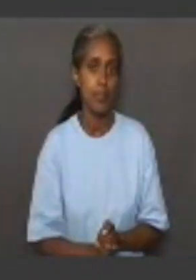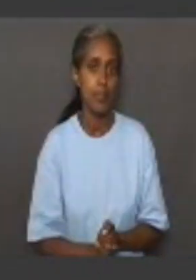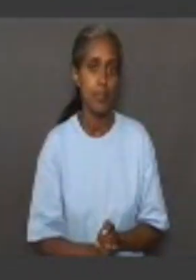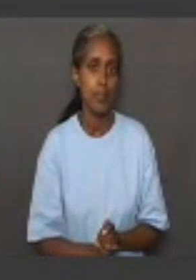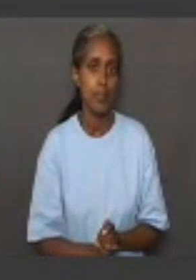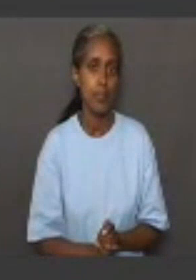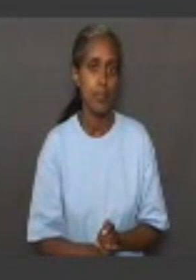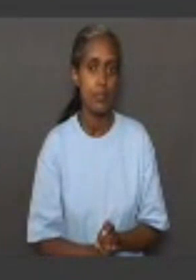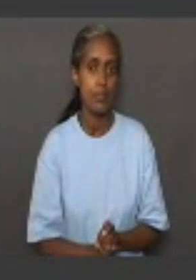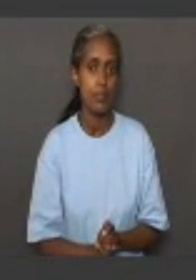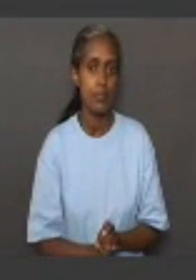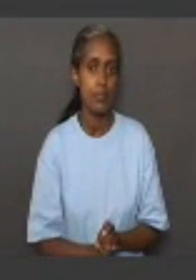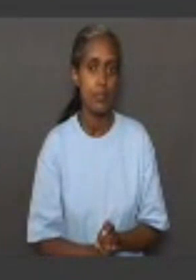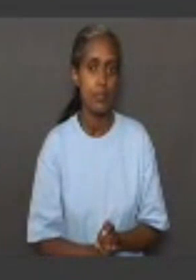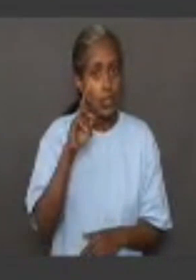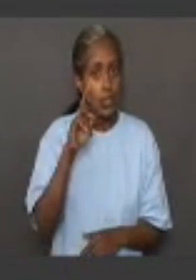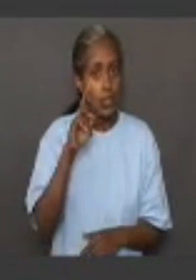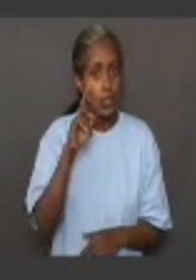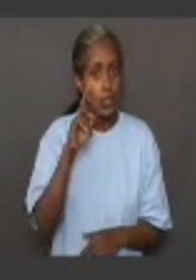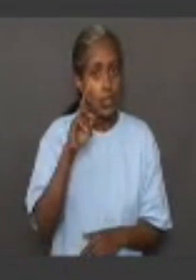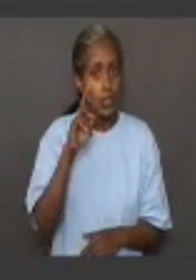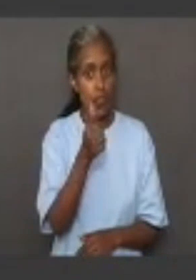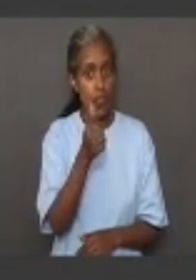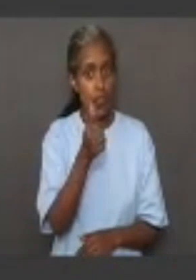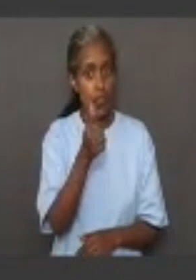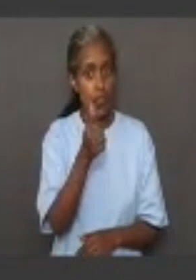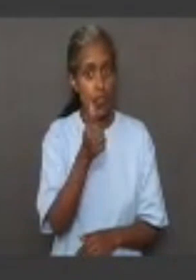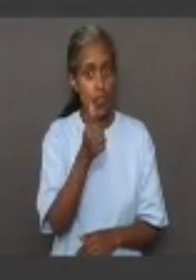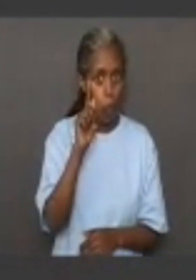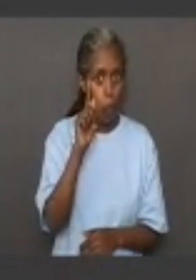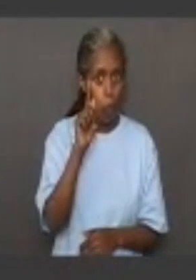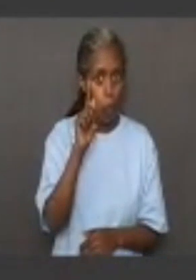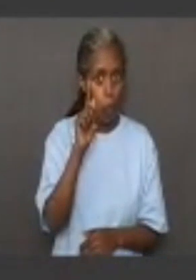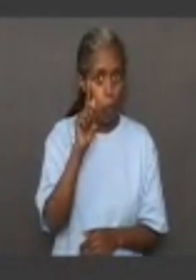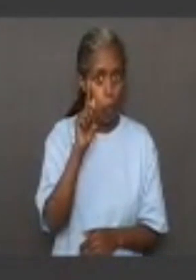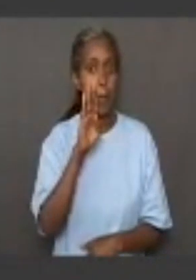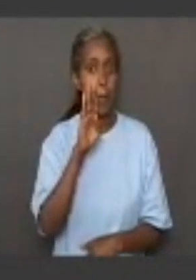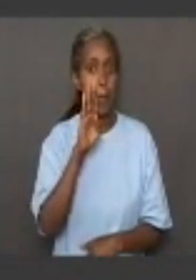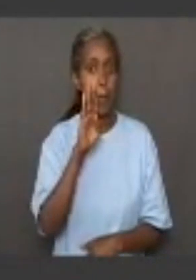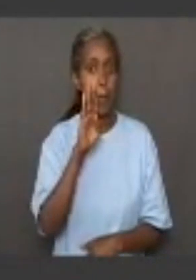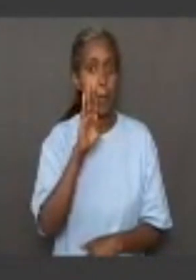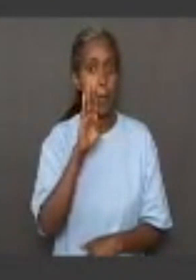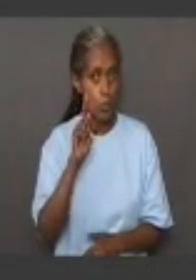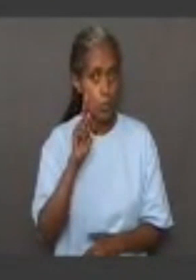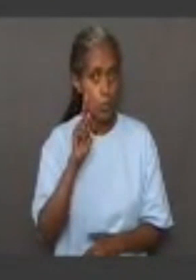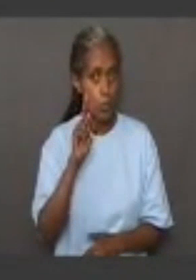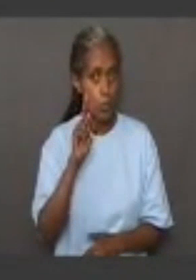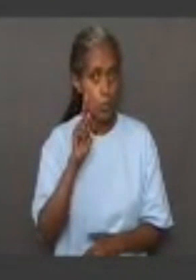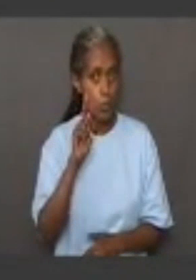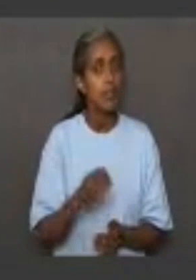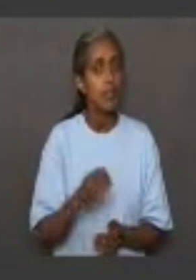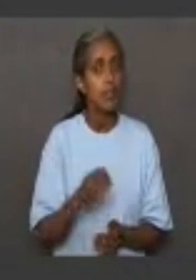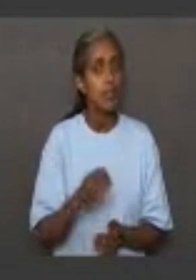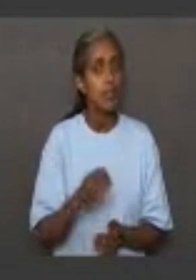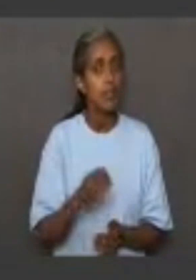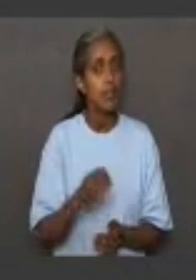The union of A complement and B complement shaded